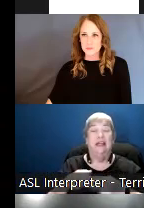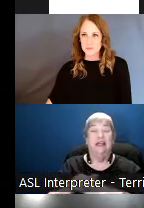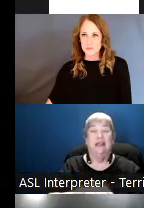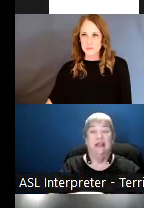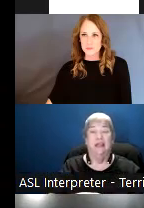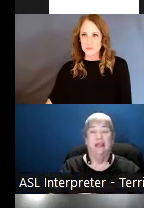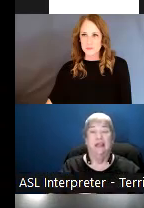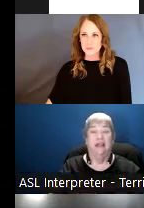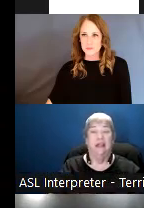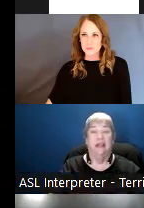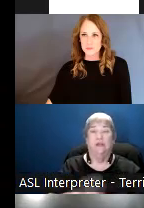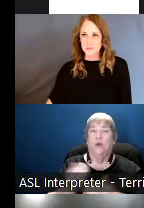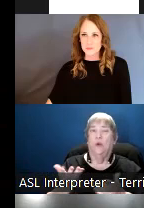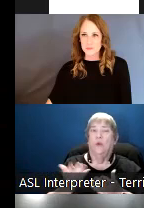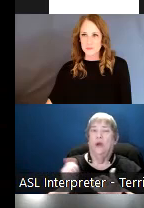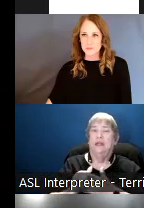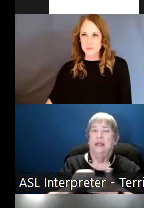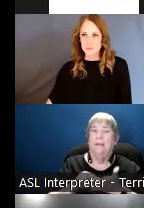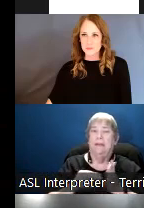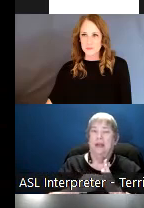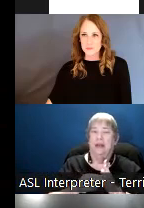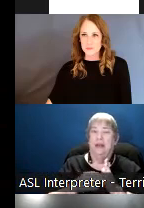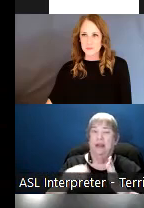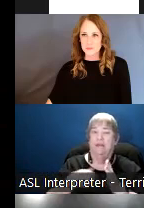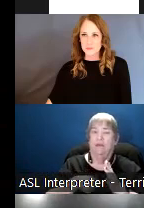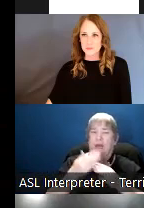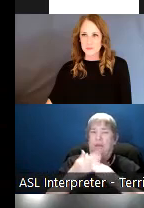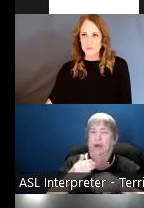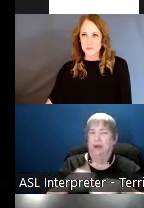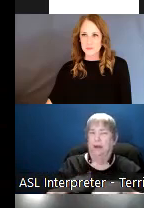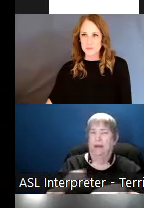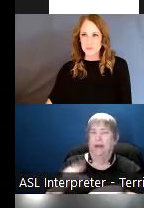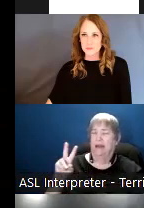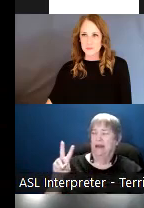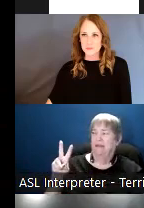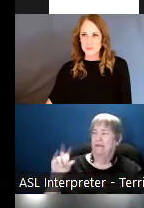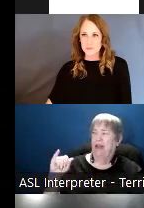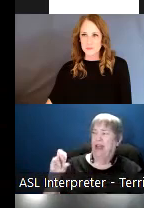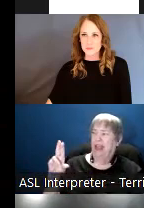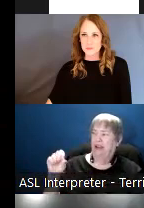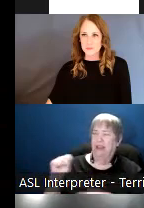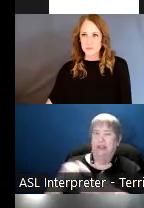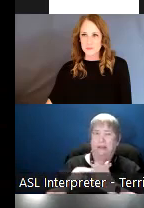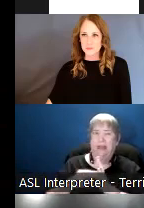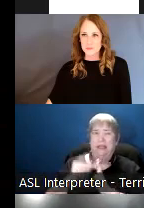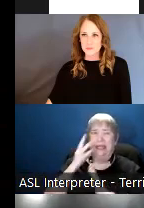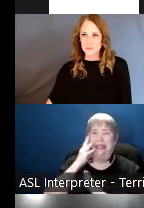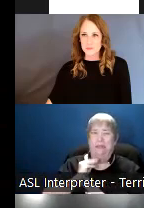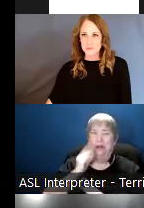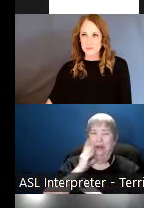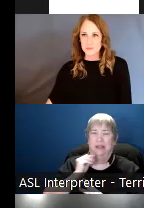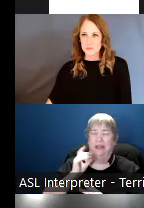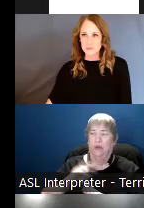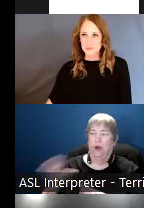So what is vicarious trauma? If we break this down, vicarious means experiencing or taking on someone